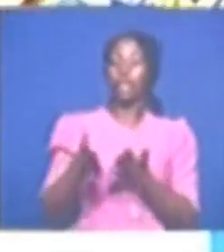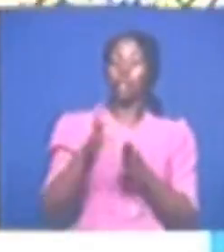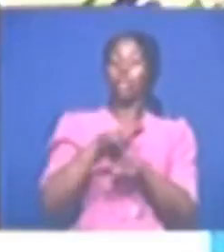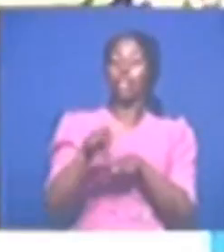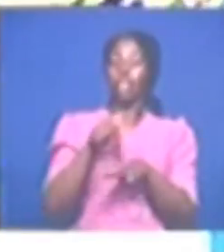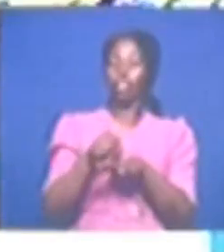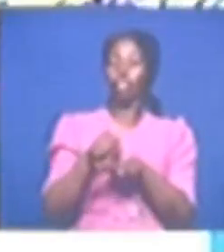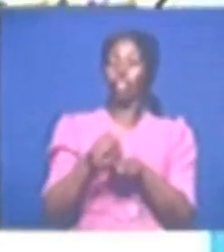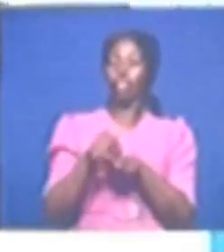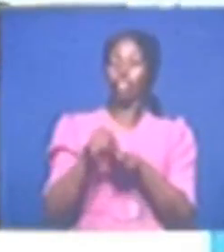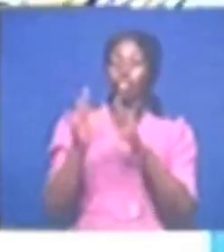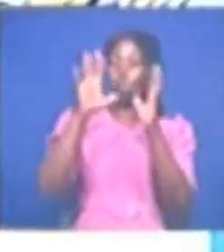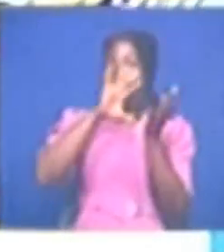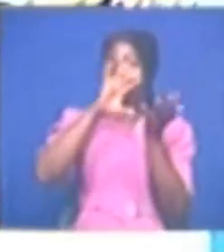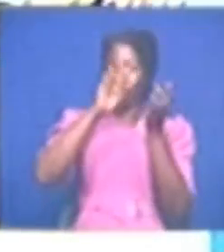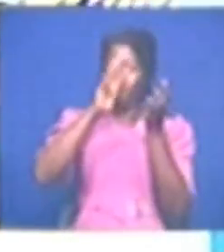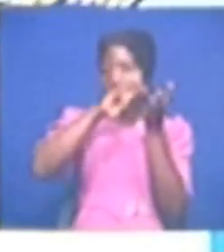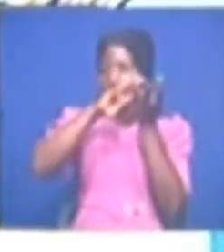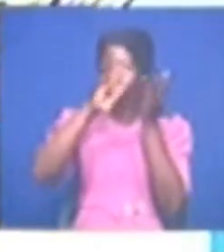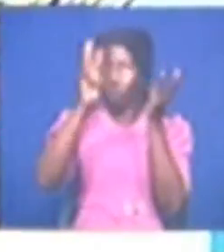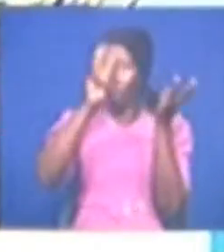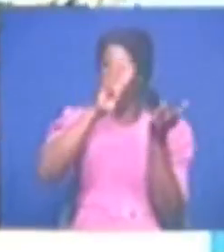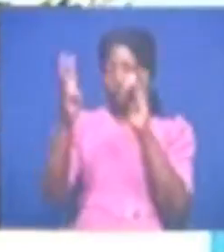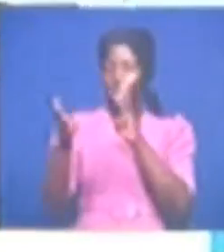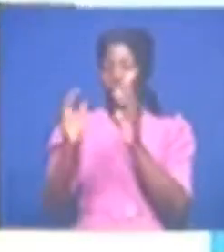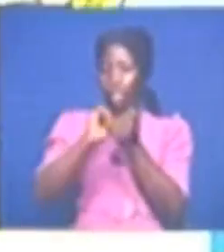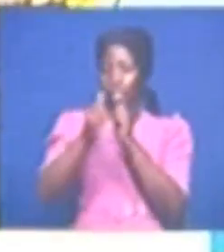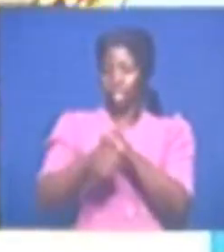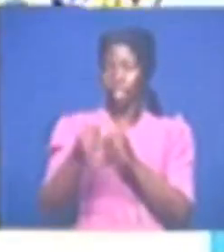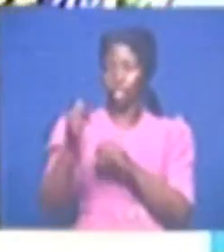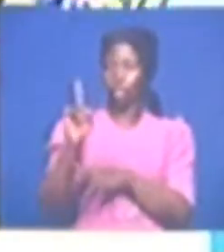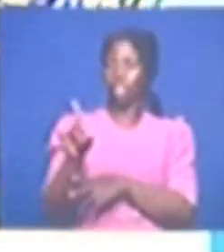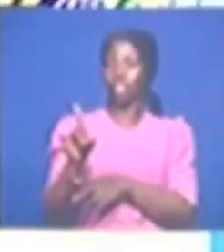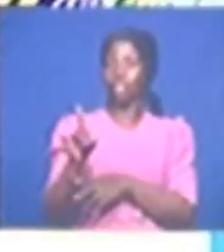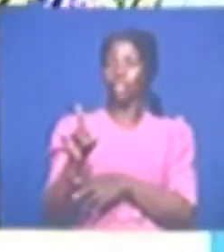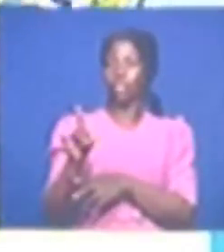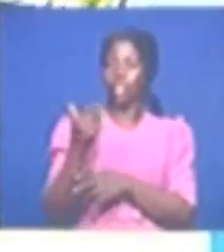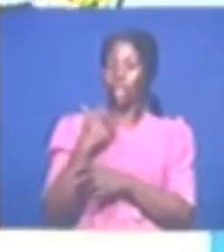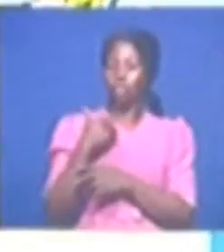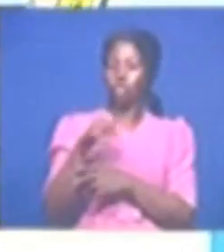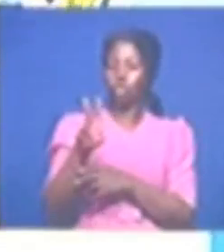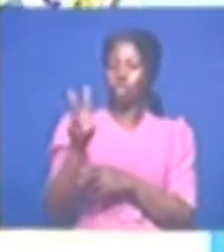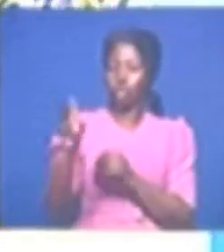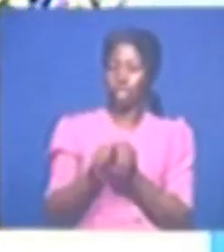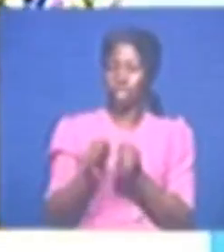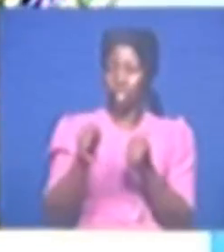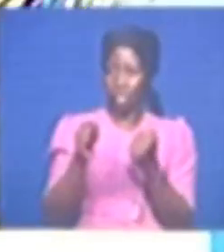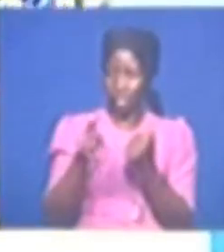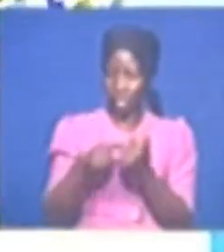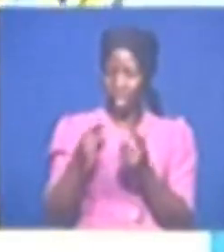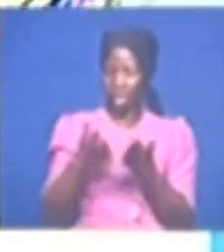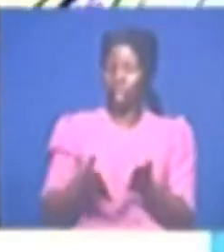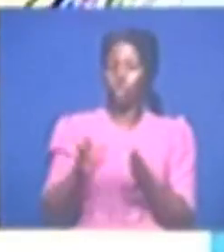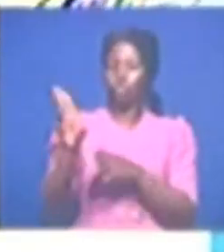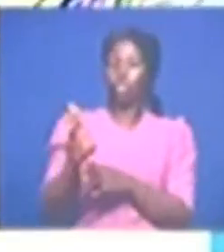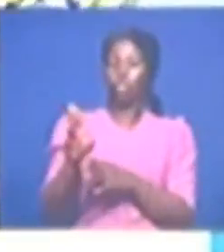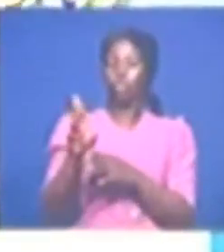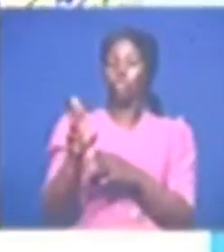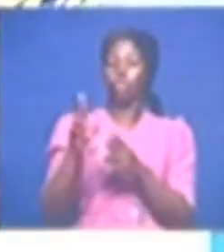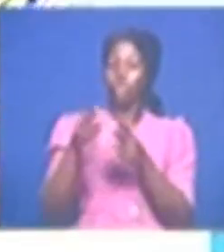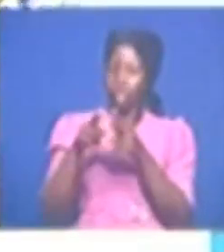Plan 1. We have exhausted this 2017, and we are doing another one. Now we have started doing another one. So the question